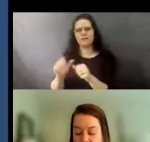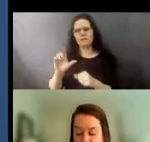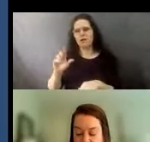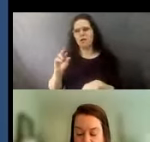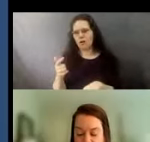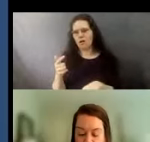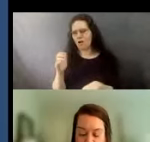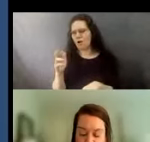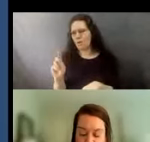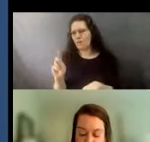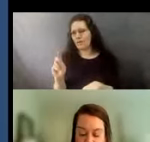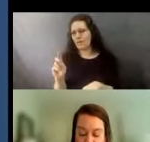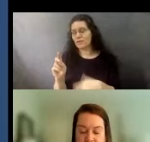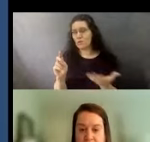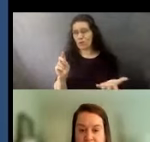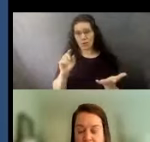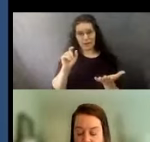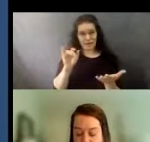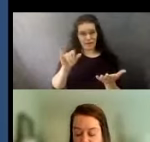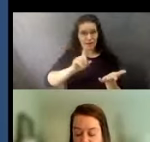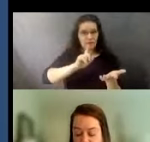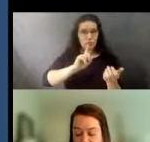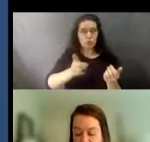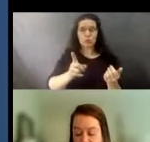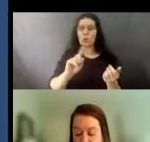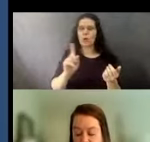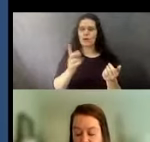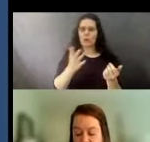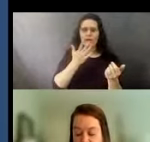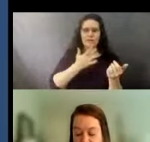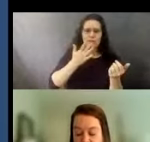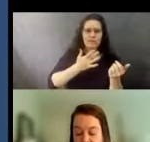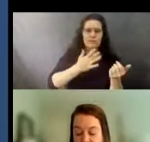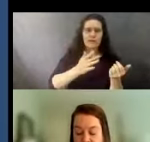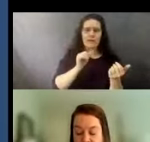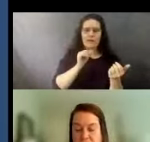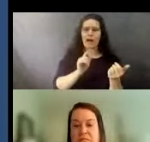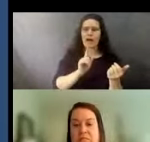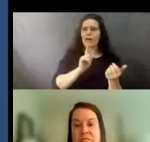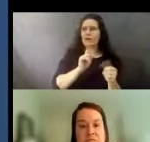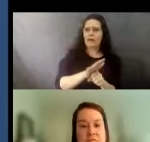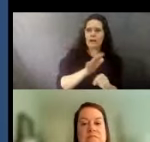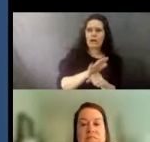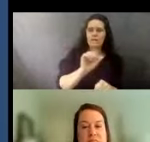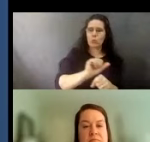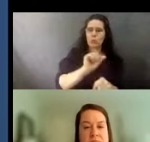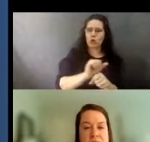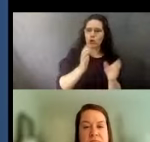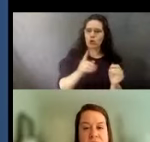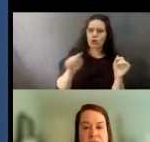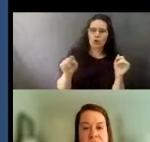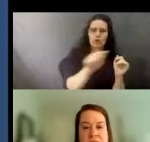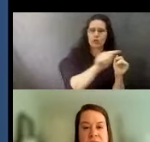shortages in various places in our economy, then that's not something civil rights